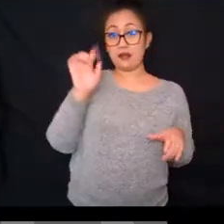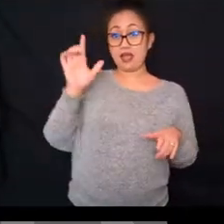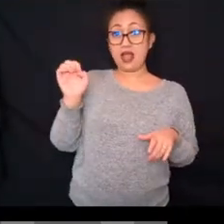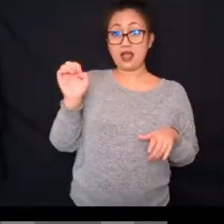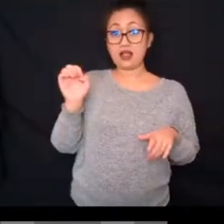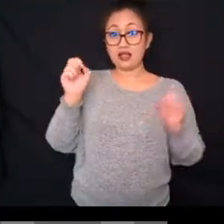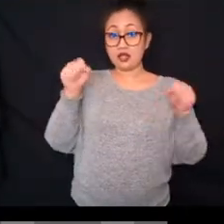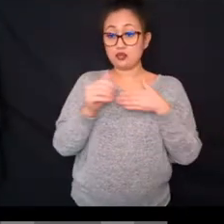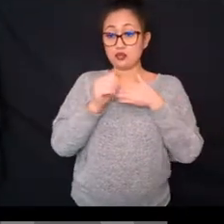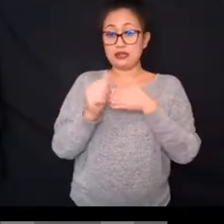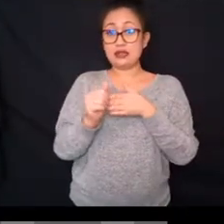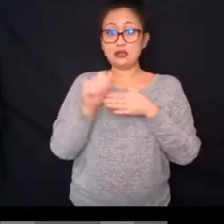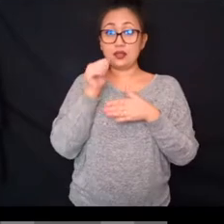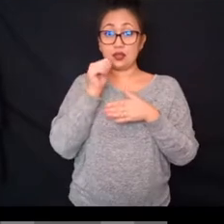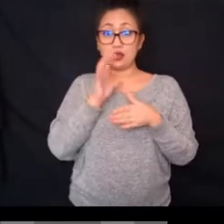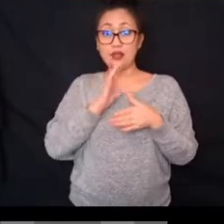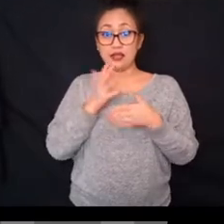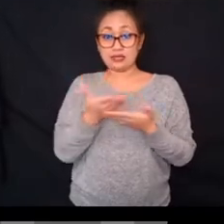ladies in?